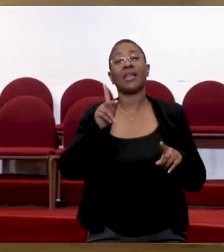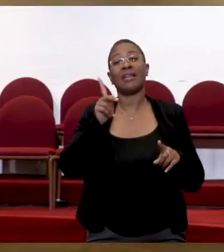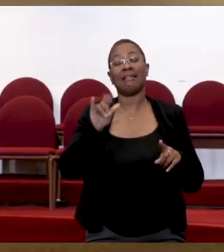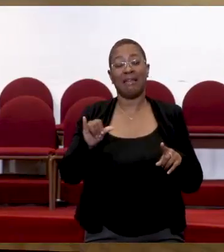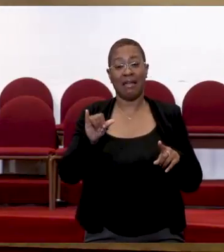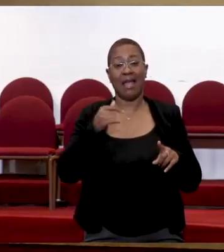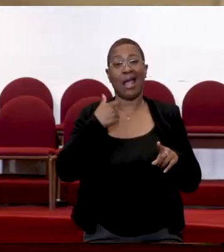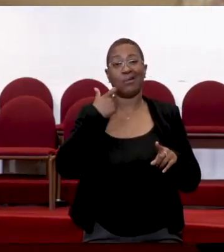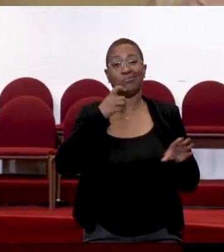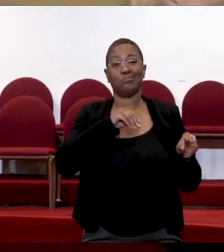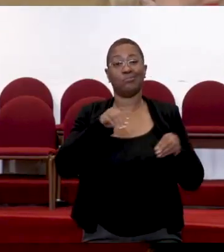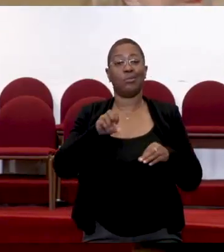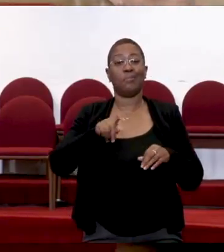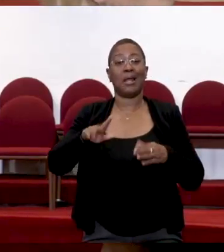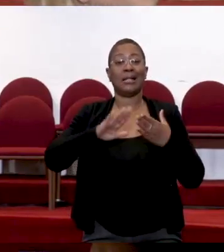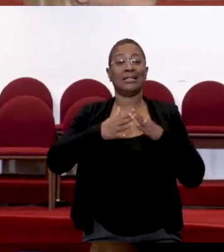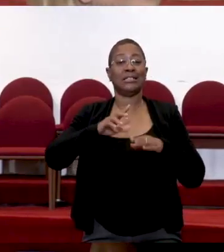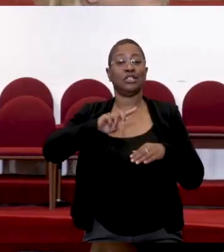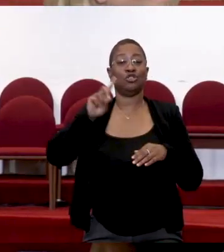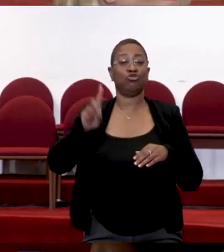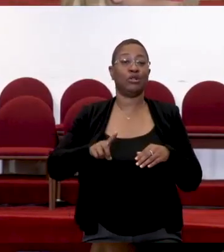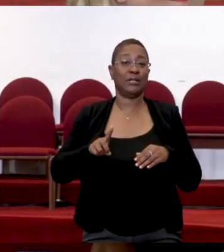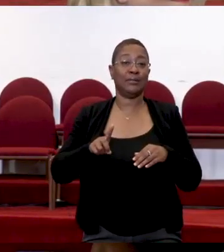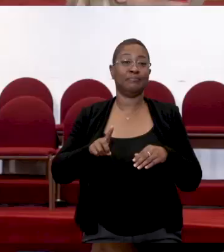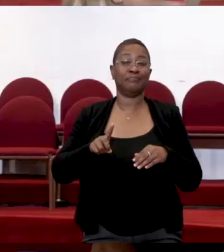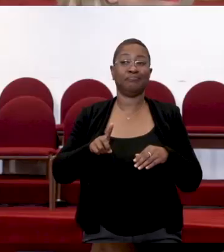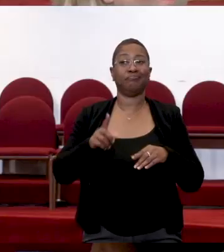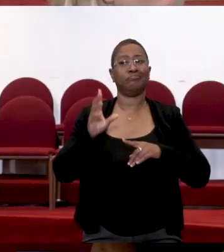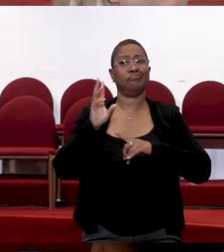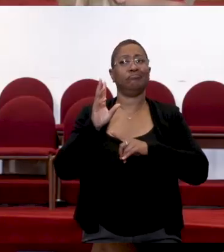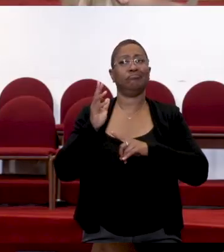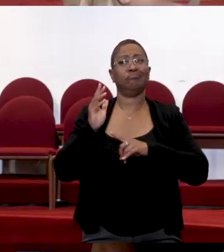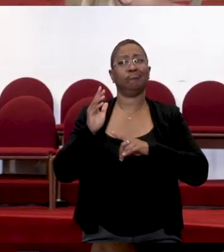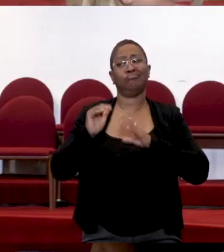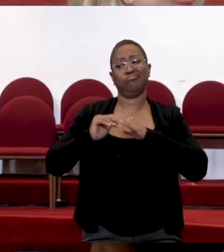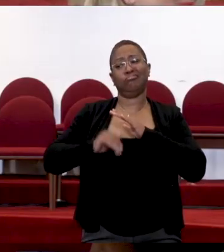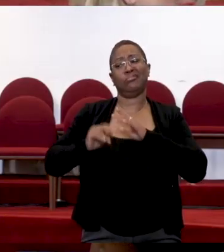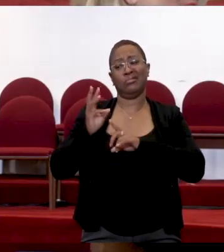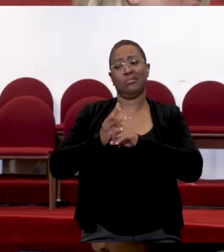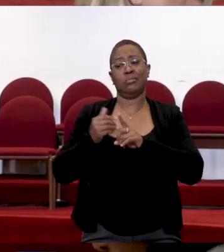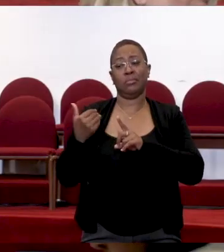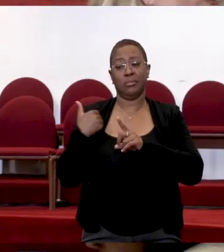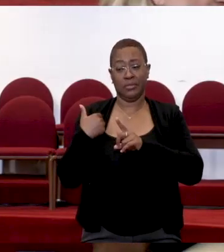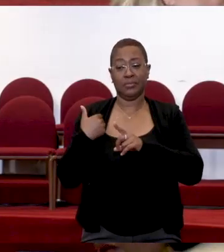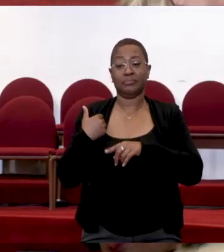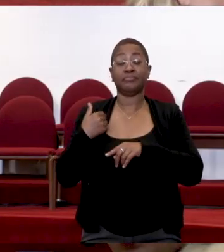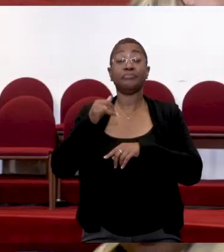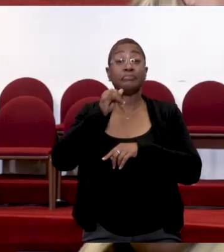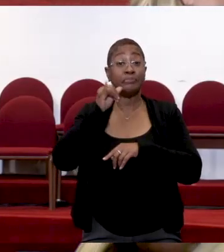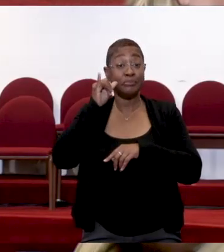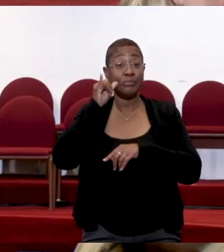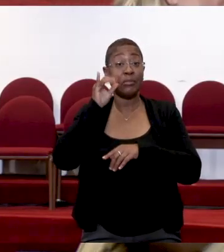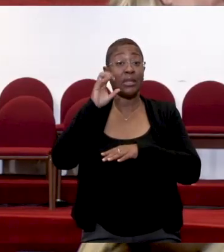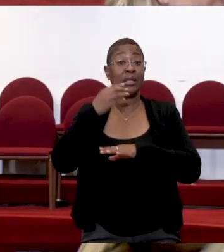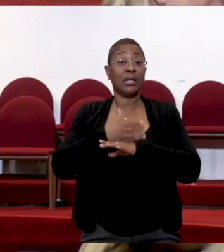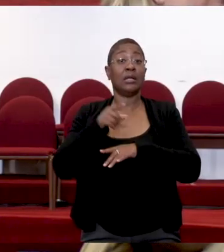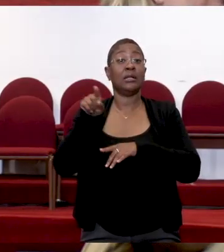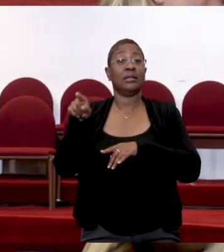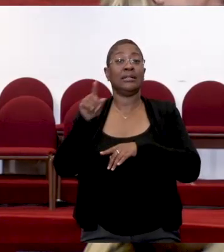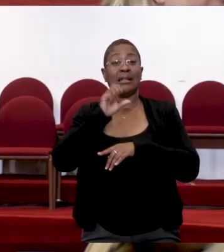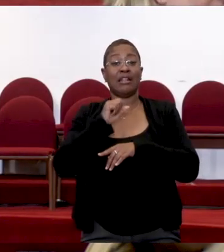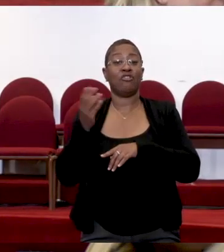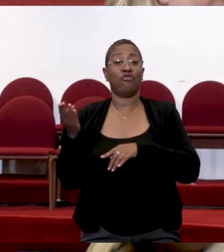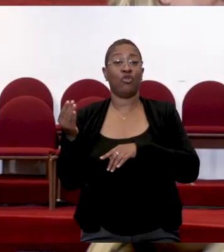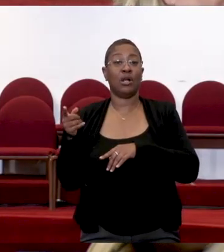I just moved back to the city of Detroit less than 6 months ago. And so yesterday, my son right here, he's